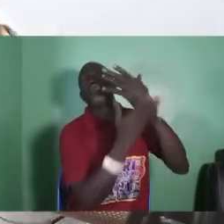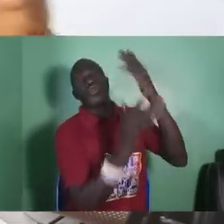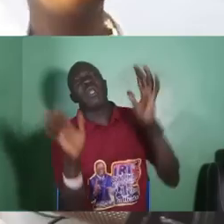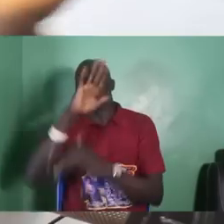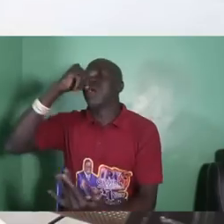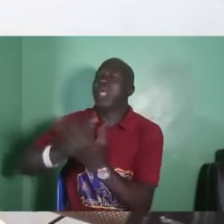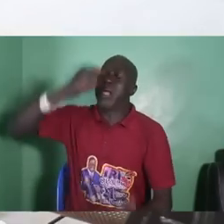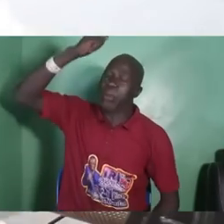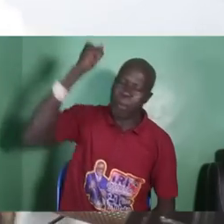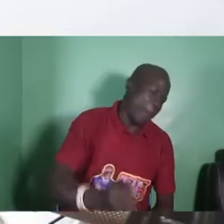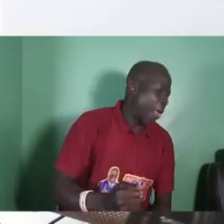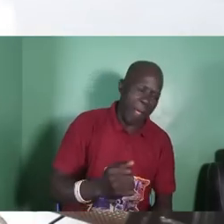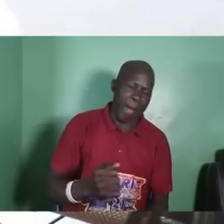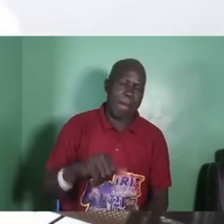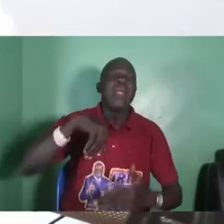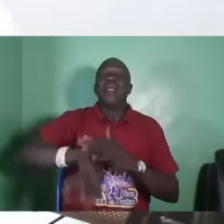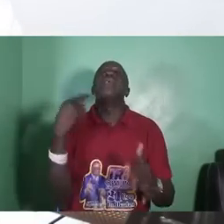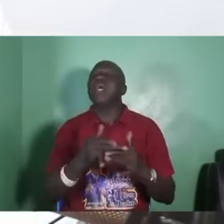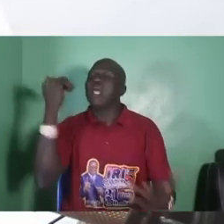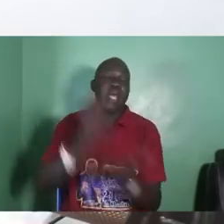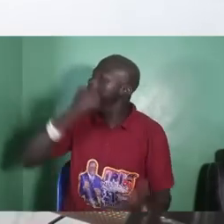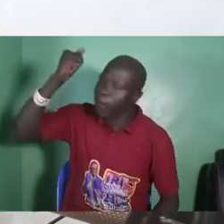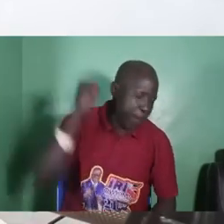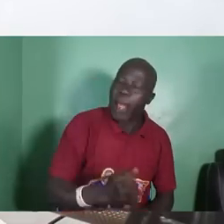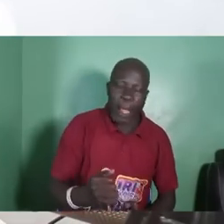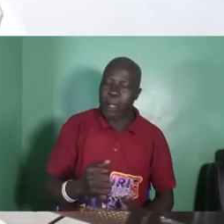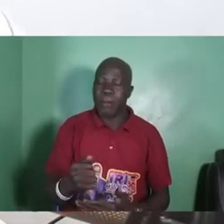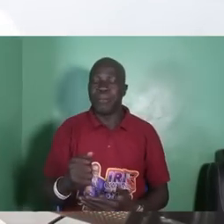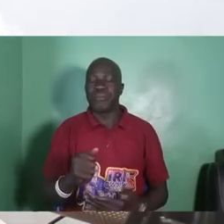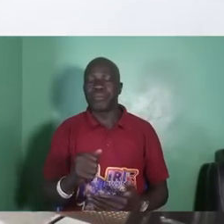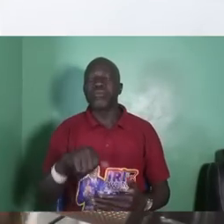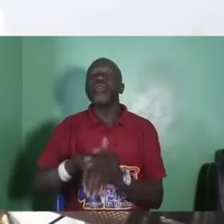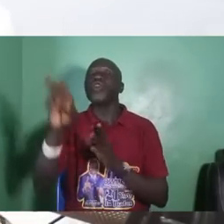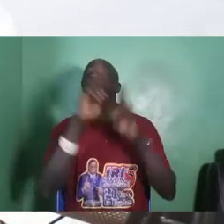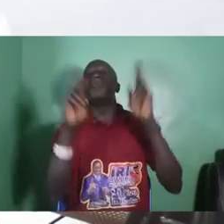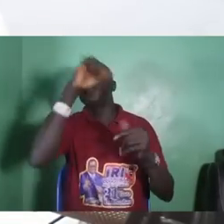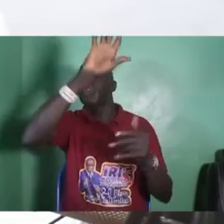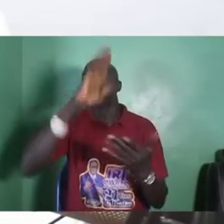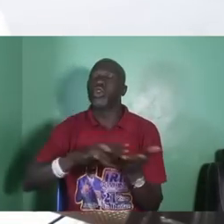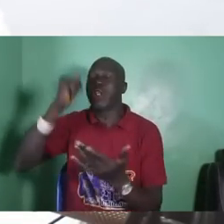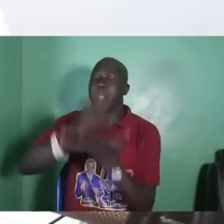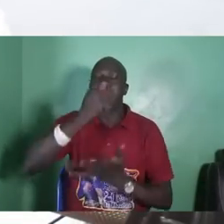Jesus. Amen. Your blood will be used for nothing. In the name of Jesus. Amen. Why are you going to